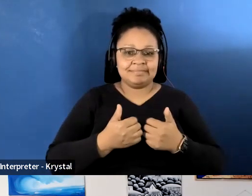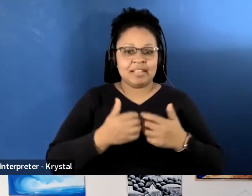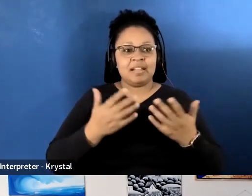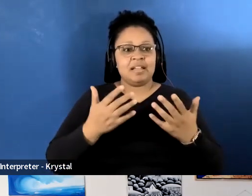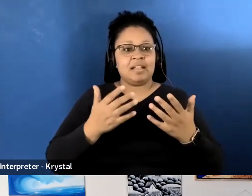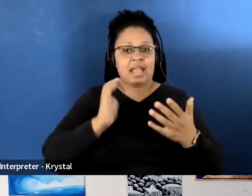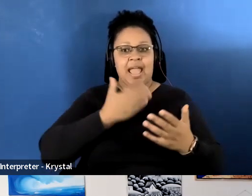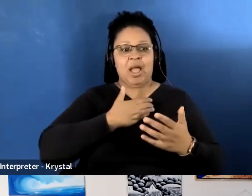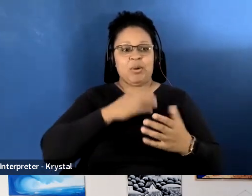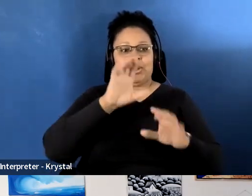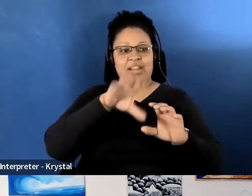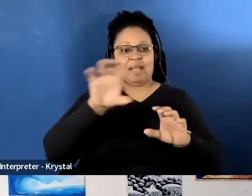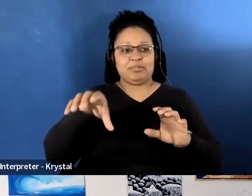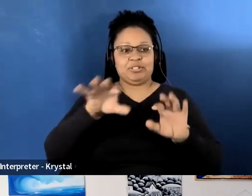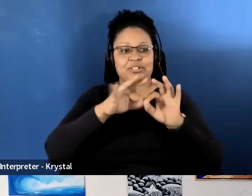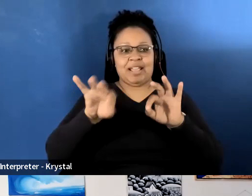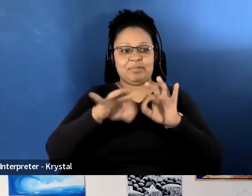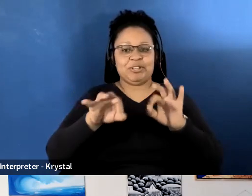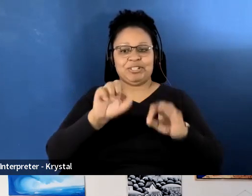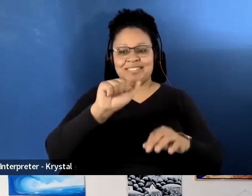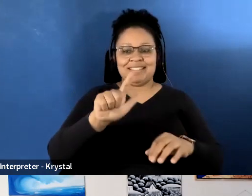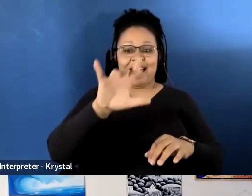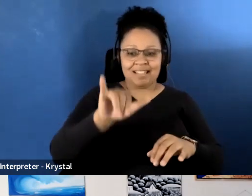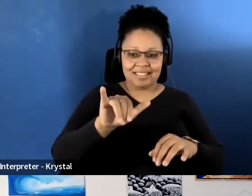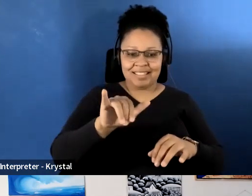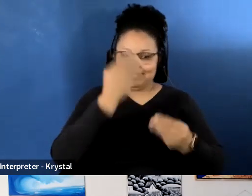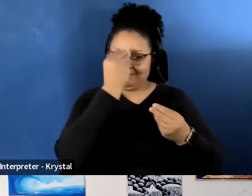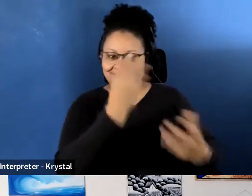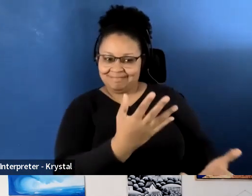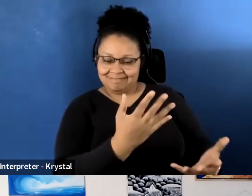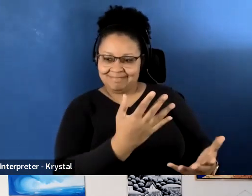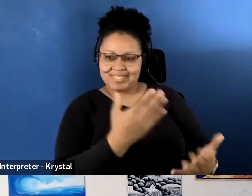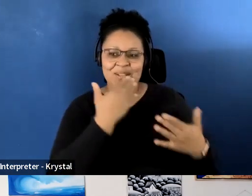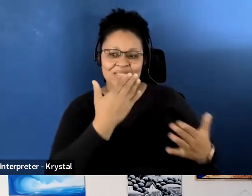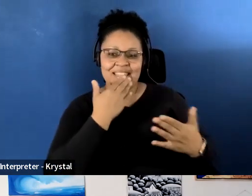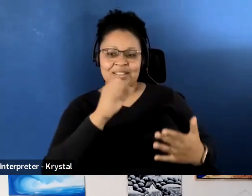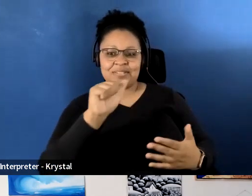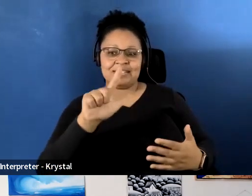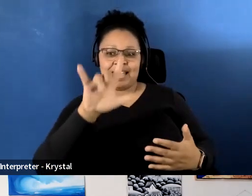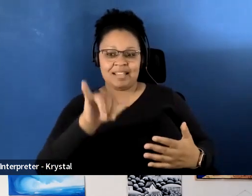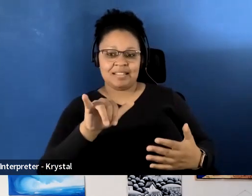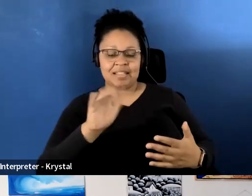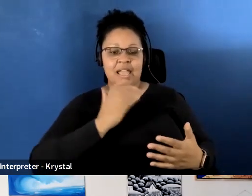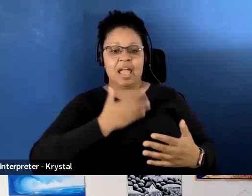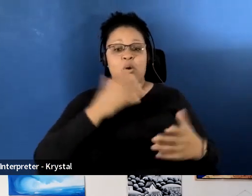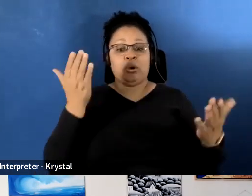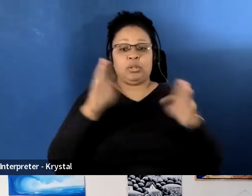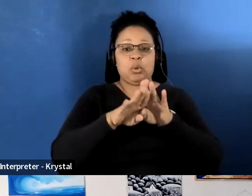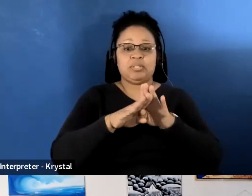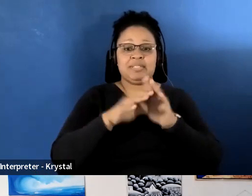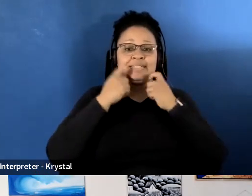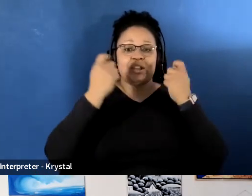Our captioner is named Sally. Just wanted to let you all know that. So thanks, Sally. Our closing ceremony starts in